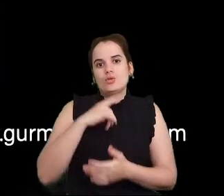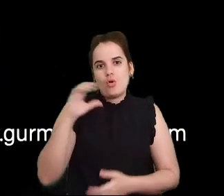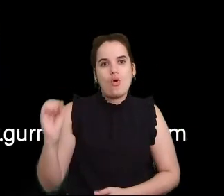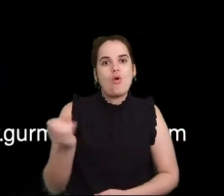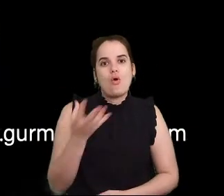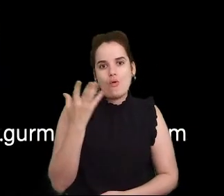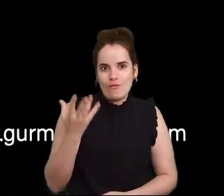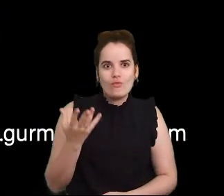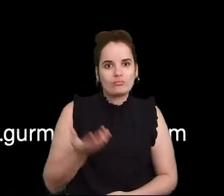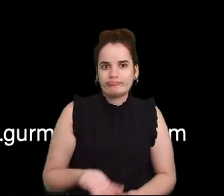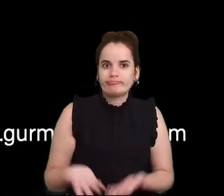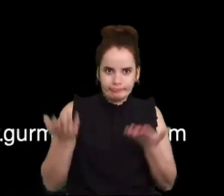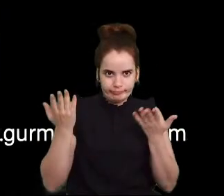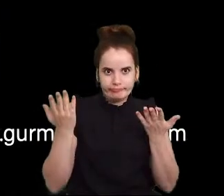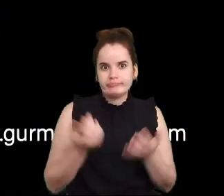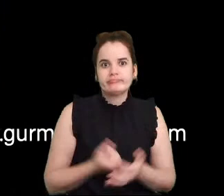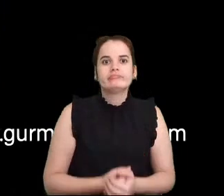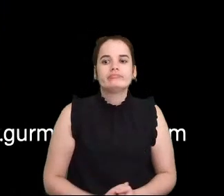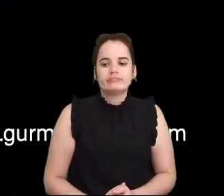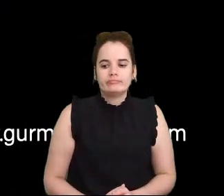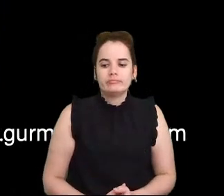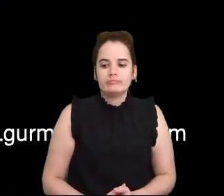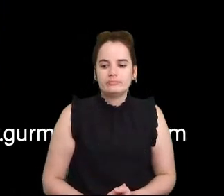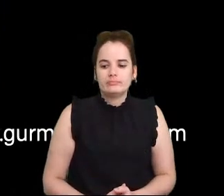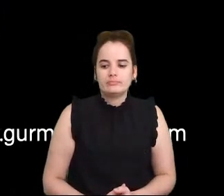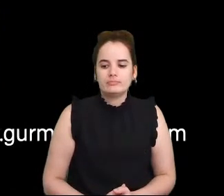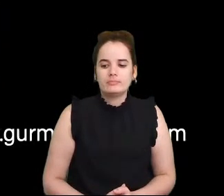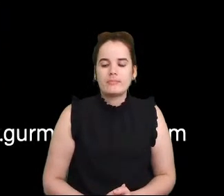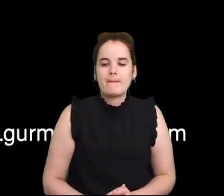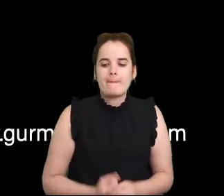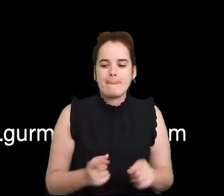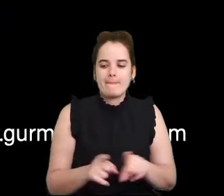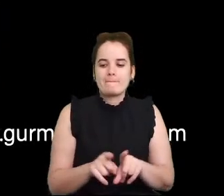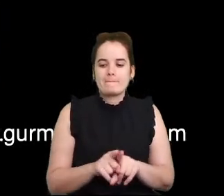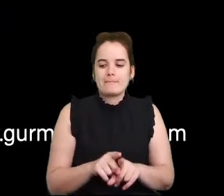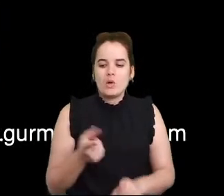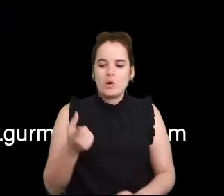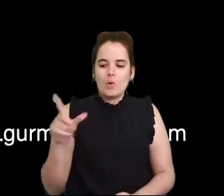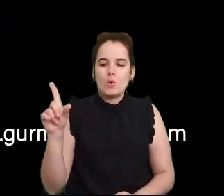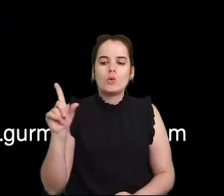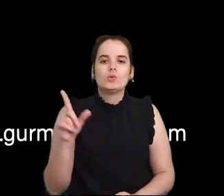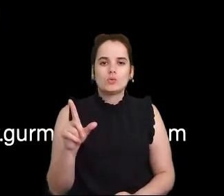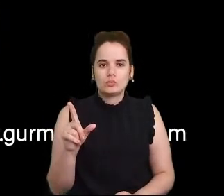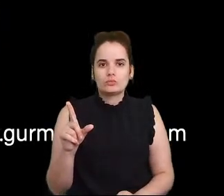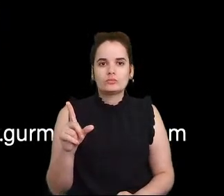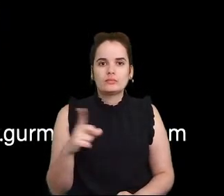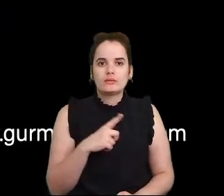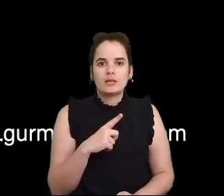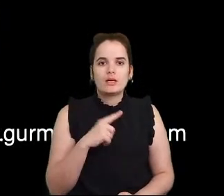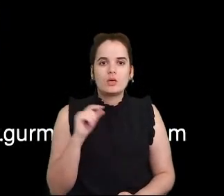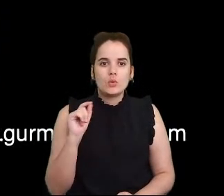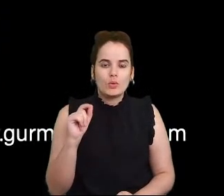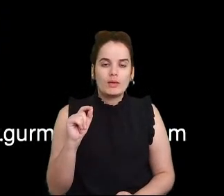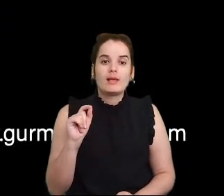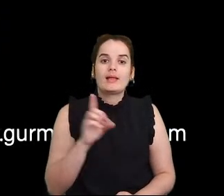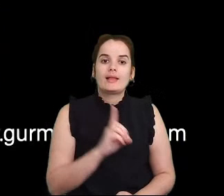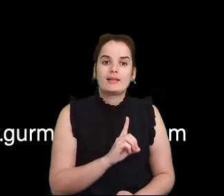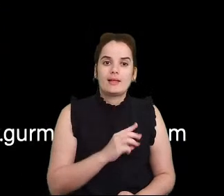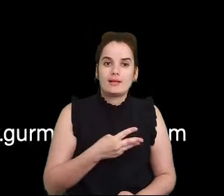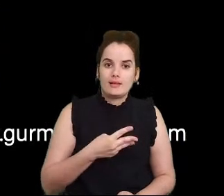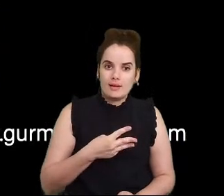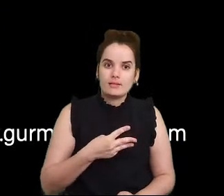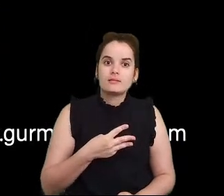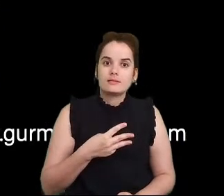And on the other side of the code thing is something like D3. D3 is extremely powerful because it gives you complete control of what